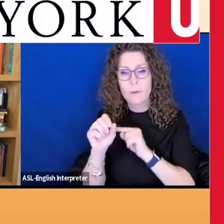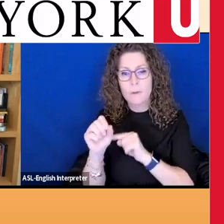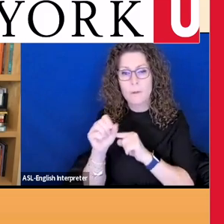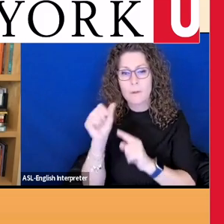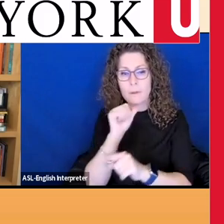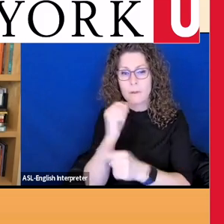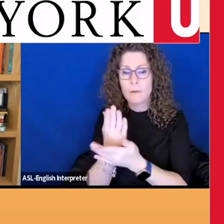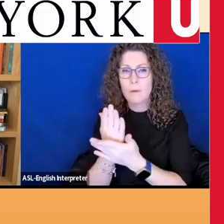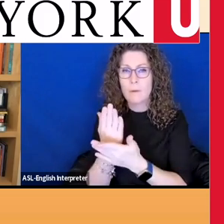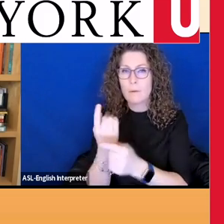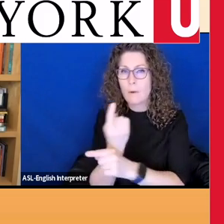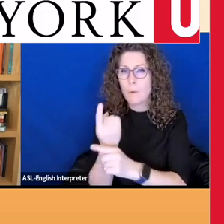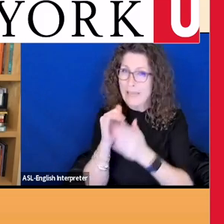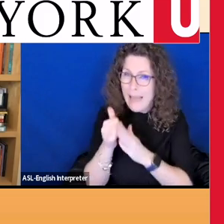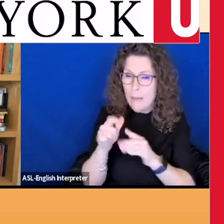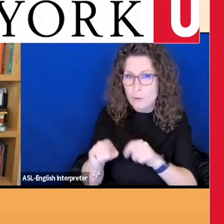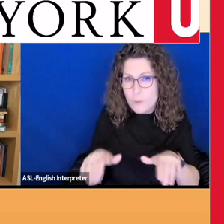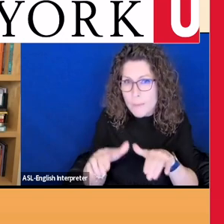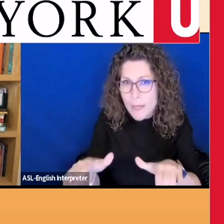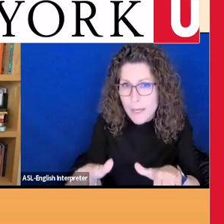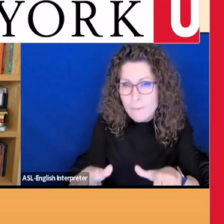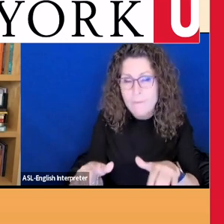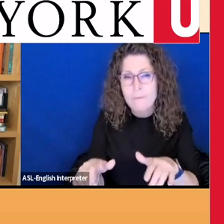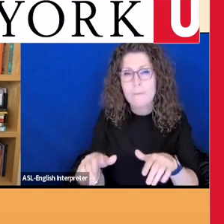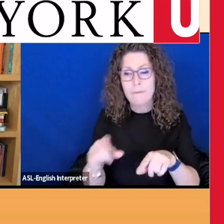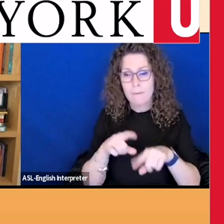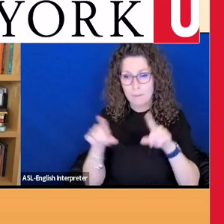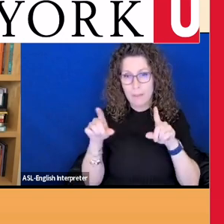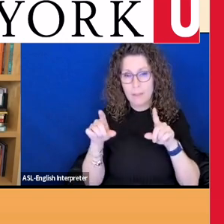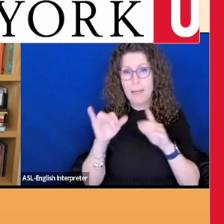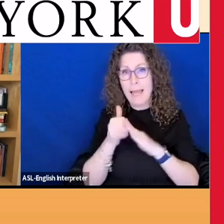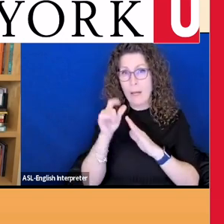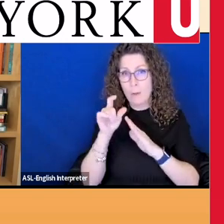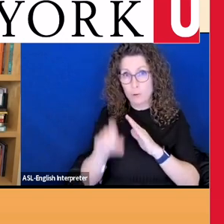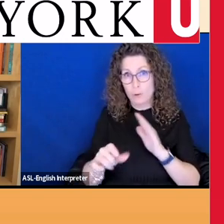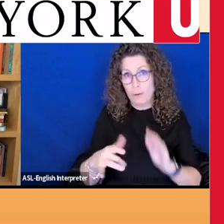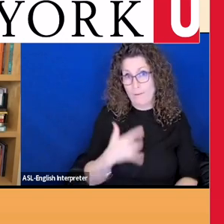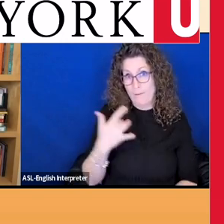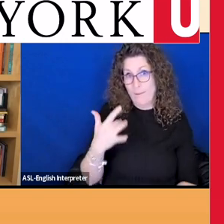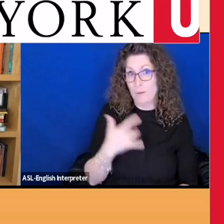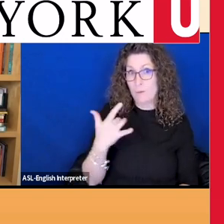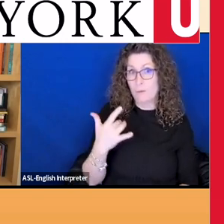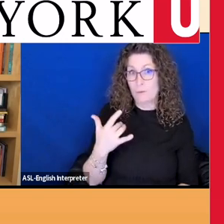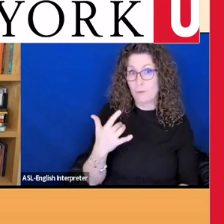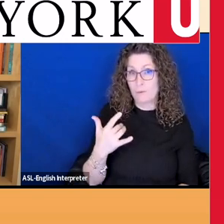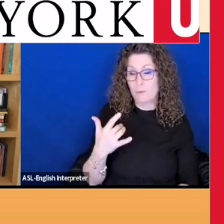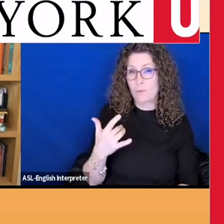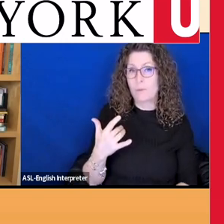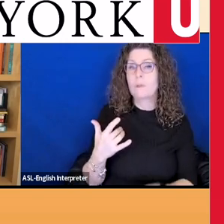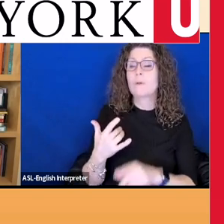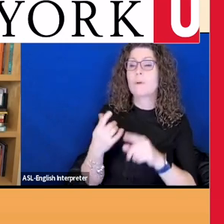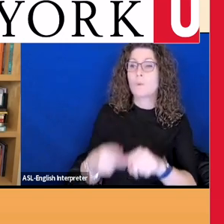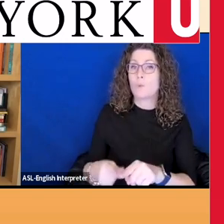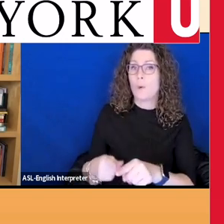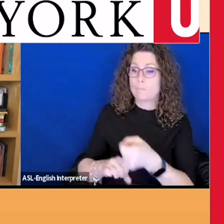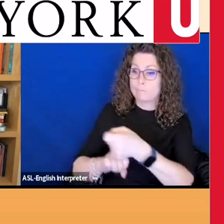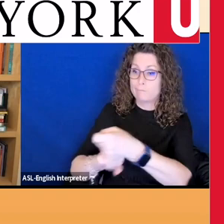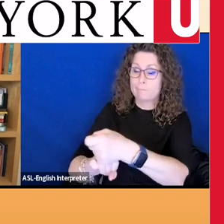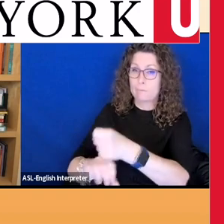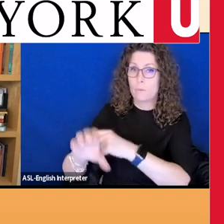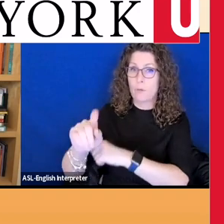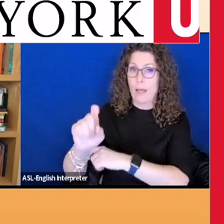to behave towards like others, but how they were supposed to feel and the kinds of duties that structured the